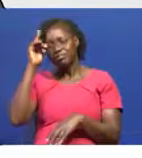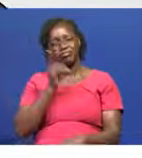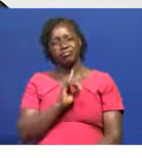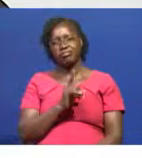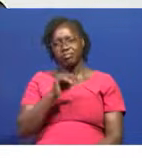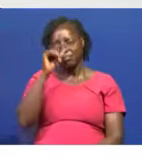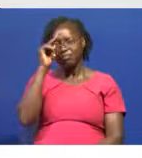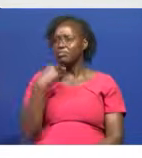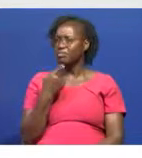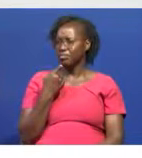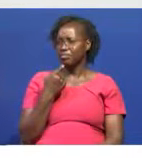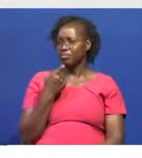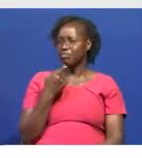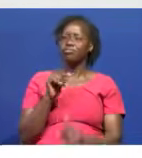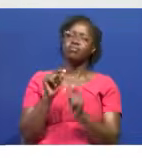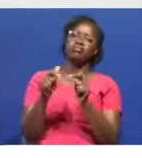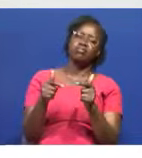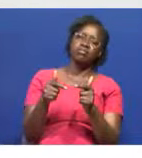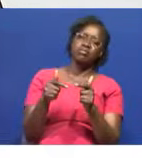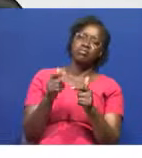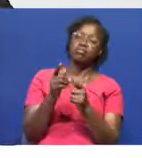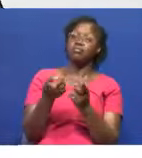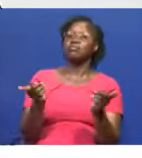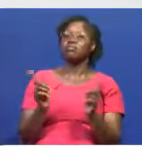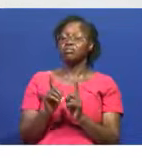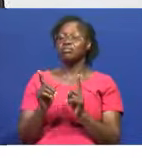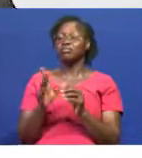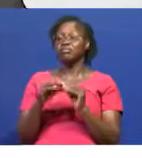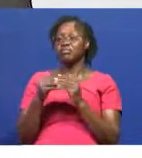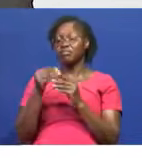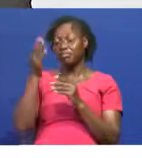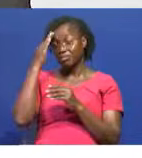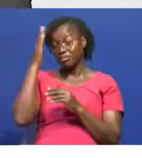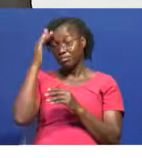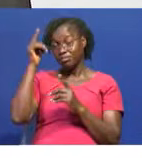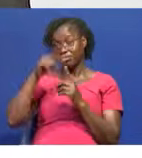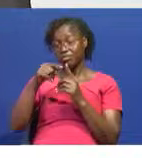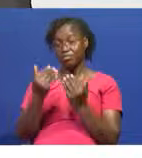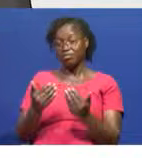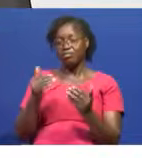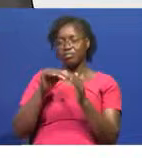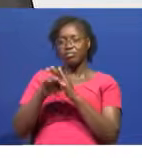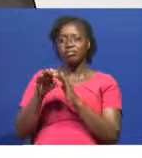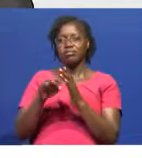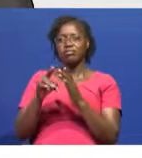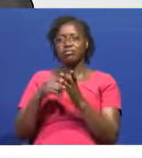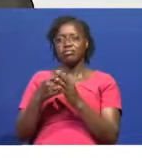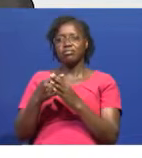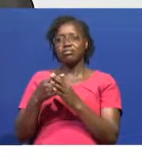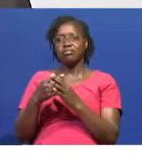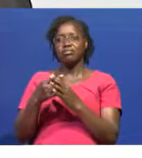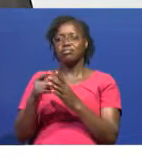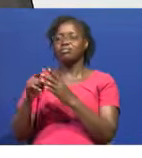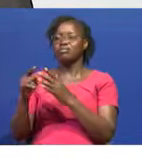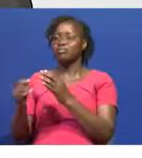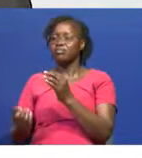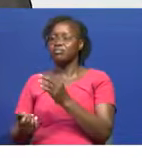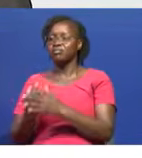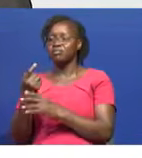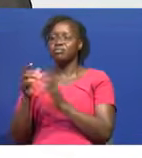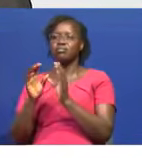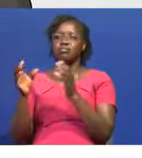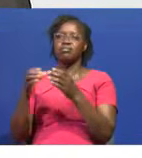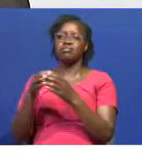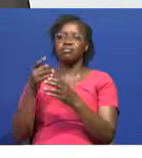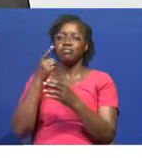Who is the government? It is the media. It is all us. We create awareness, and until this child access this one, the little we can from the communities. This is what we expect